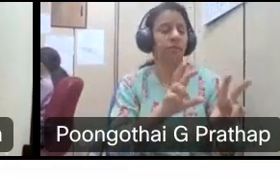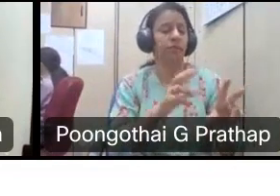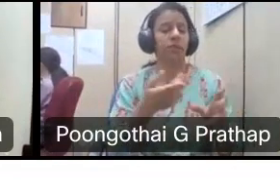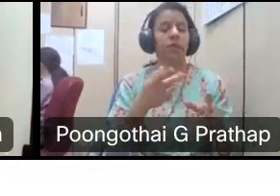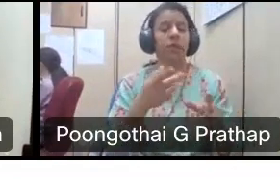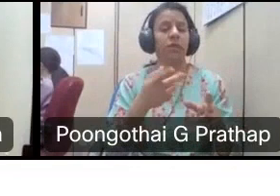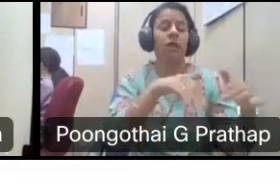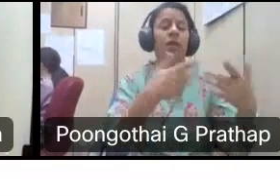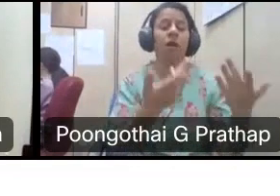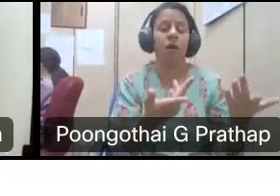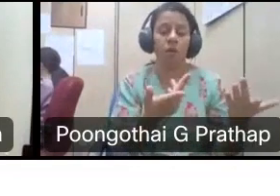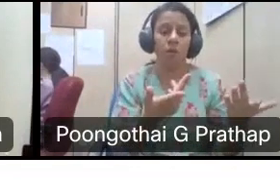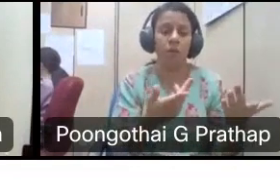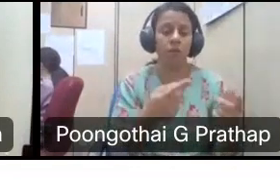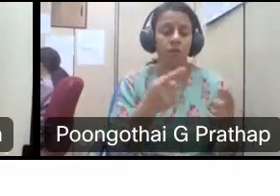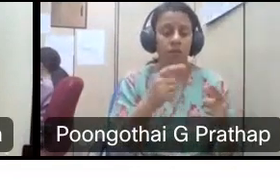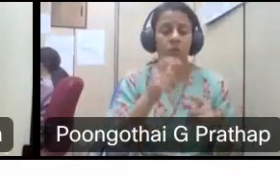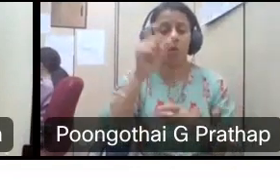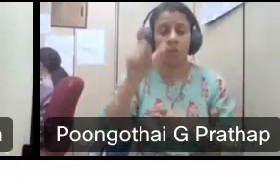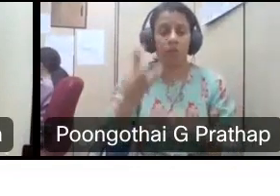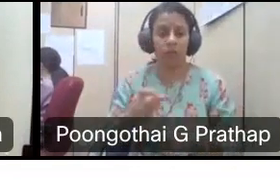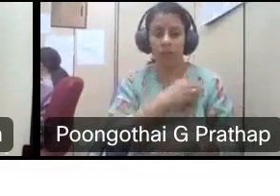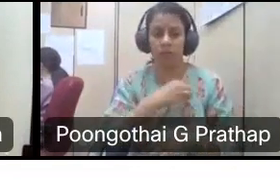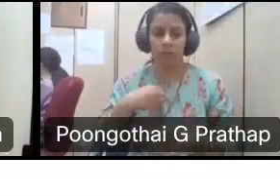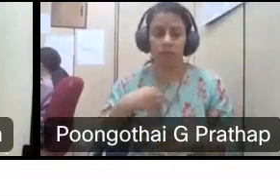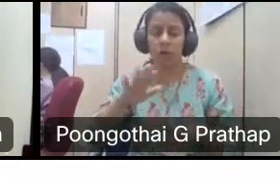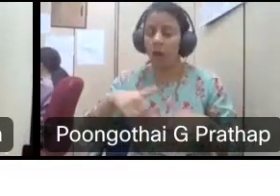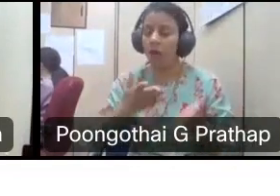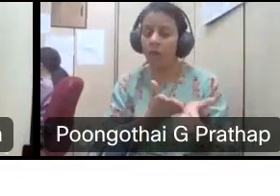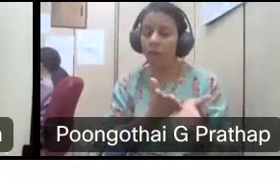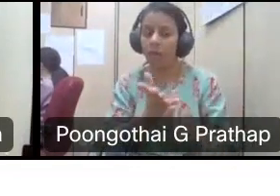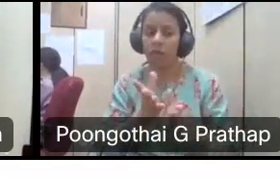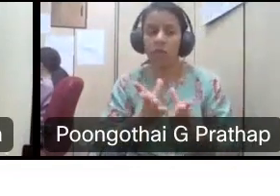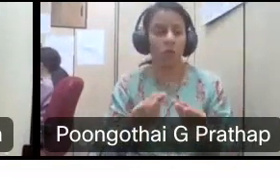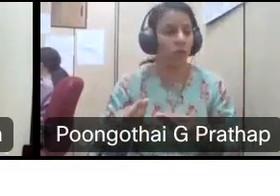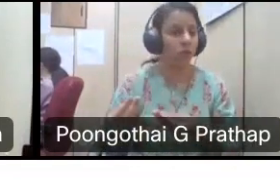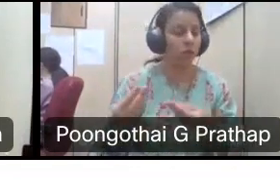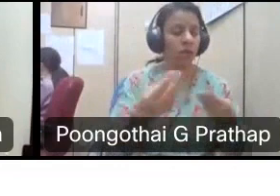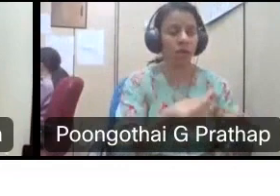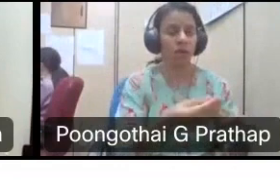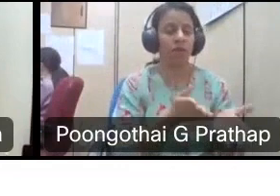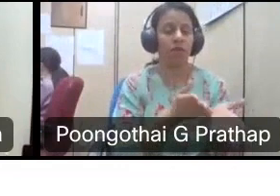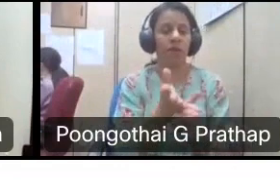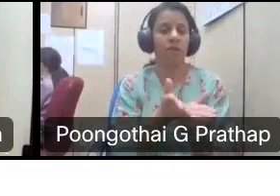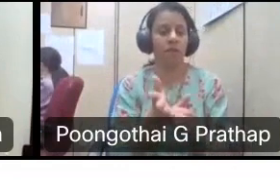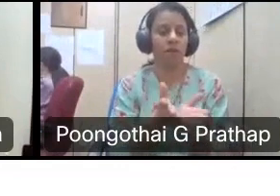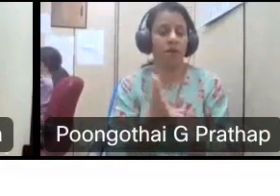your physician, pediatric cardiologist. Echocardiography is a must. Whenever baby born with this,